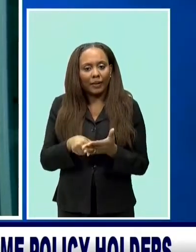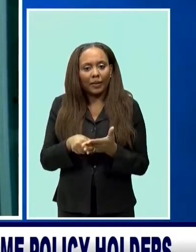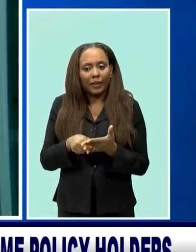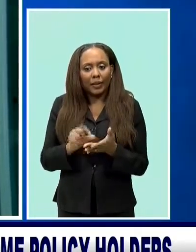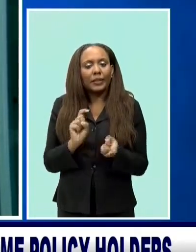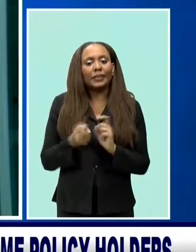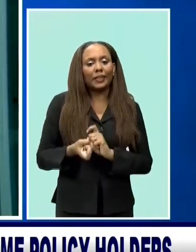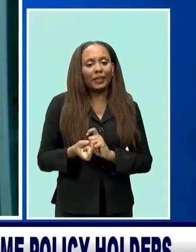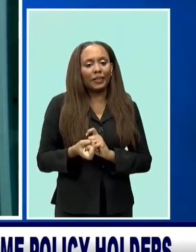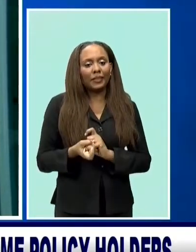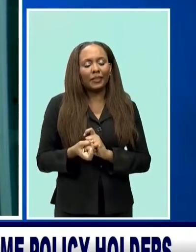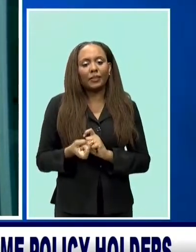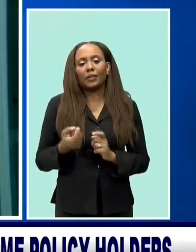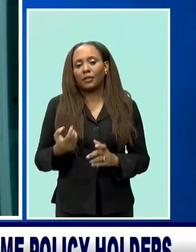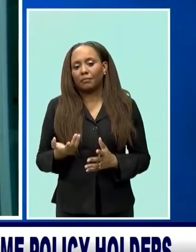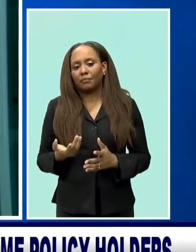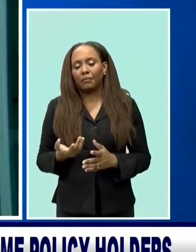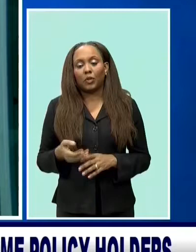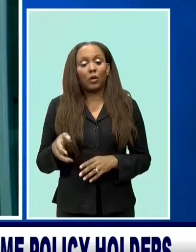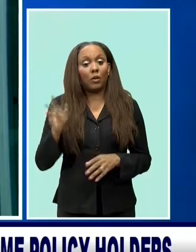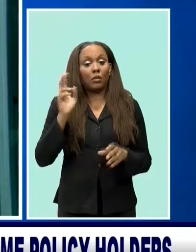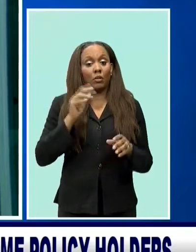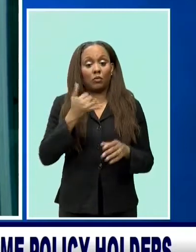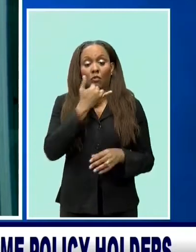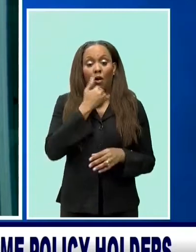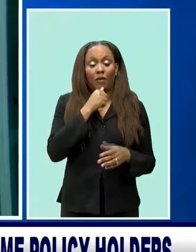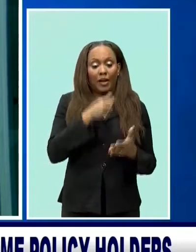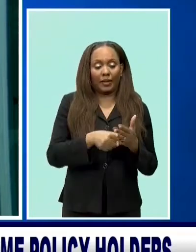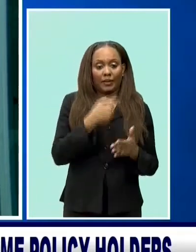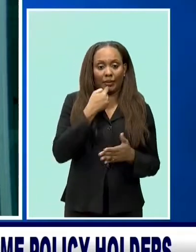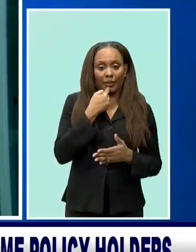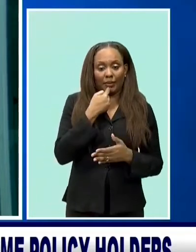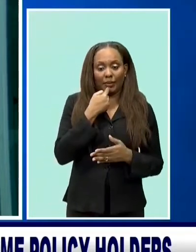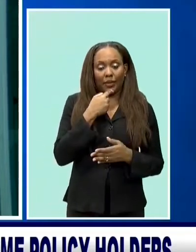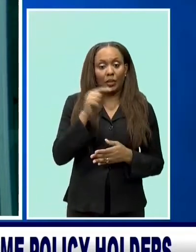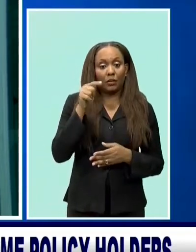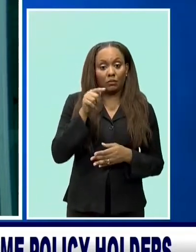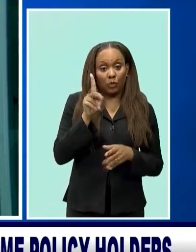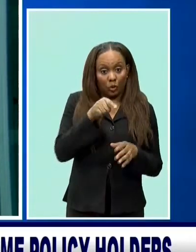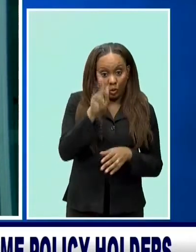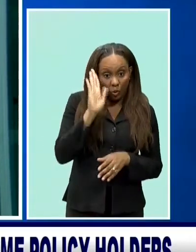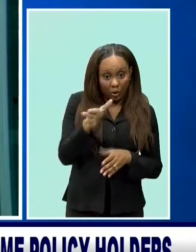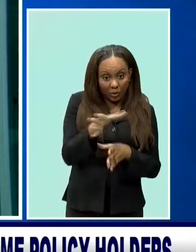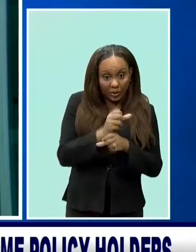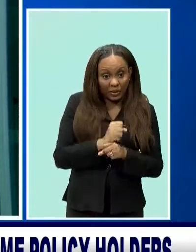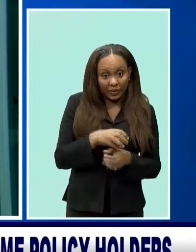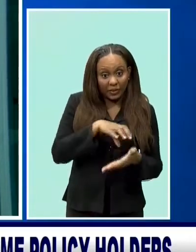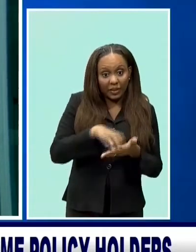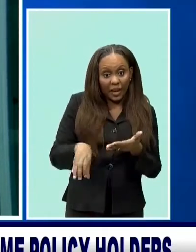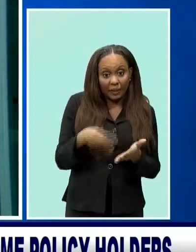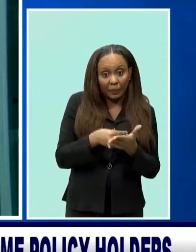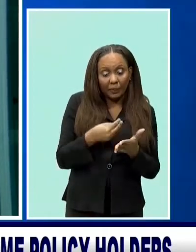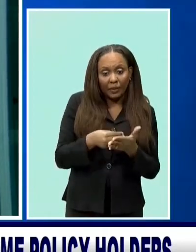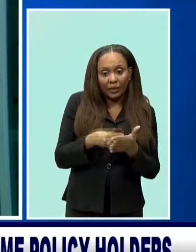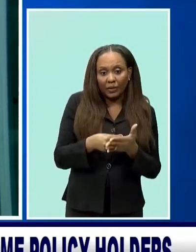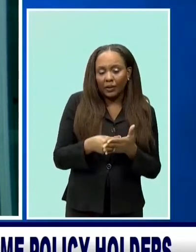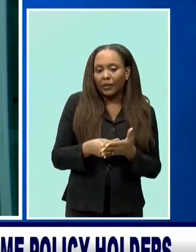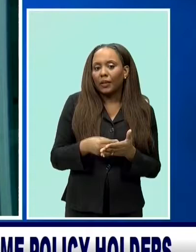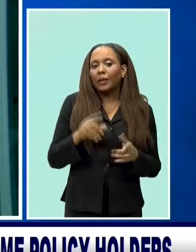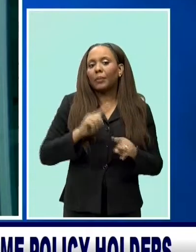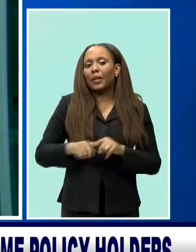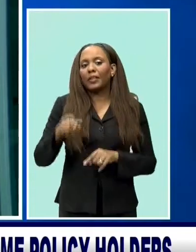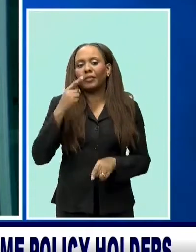originally been told they would receive a check via the communication, and we would have had to revise that to indicate that they would receive a